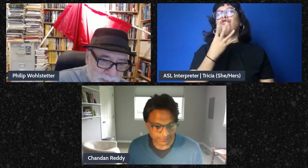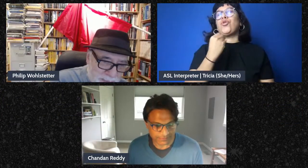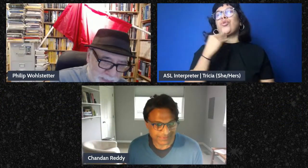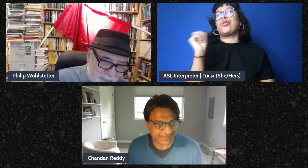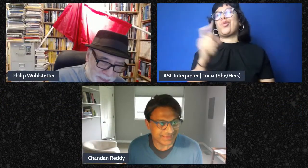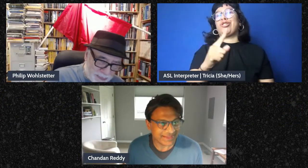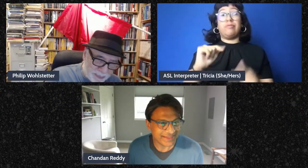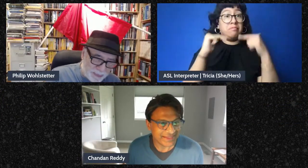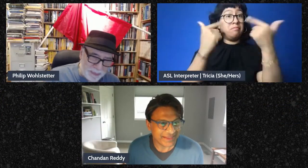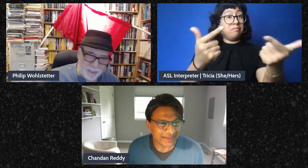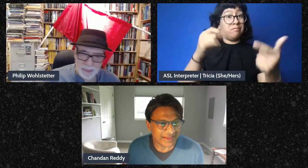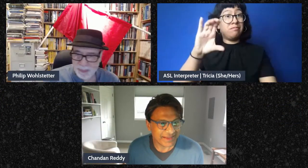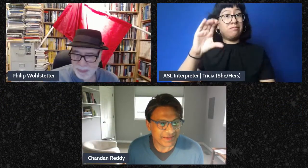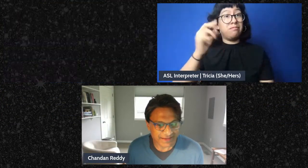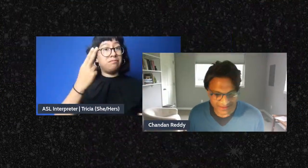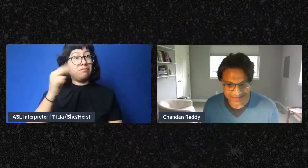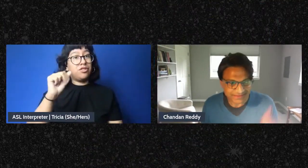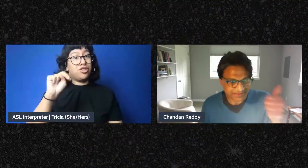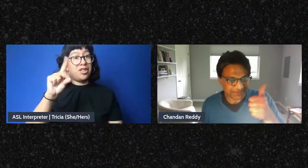it away.